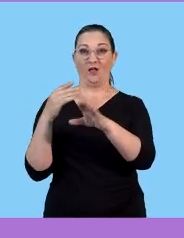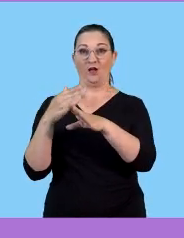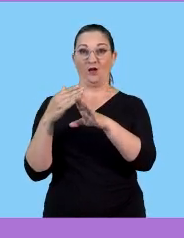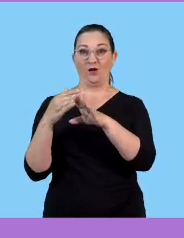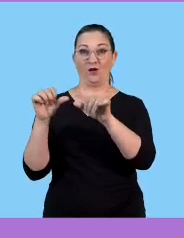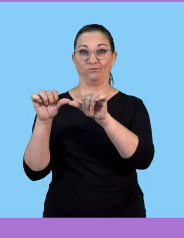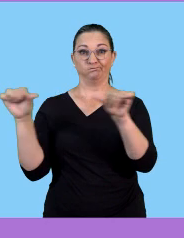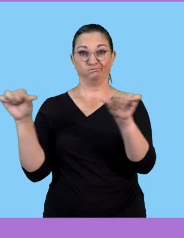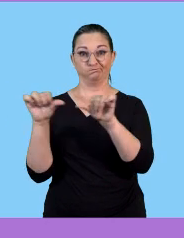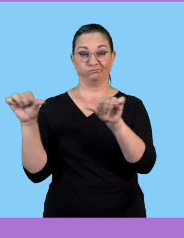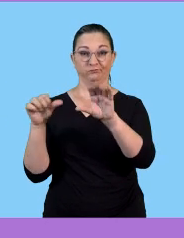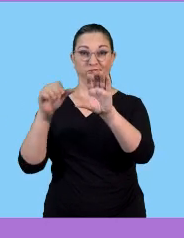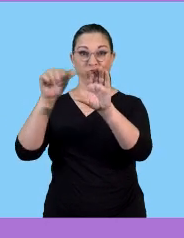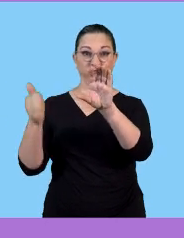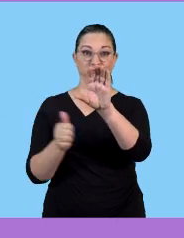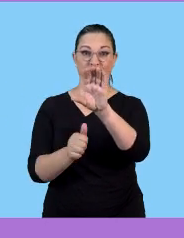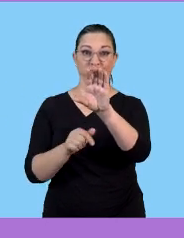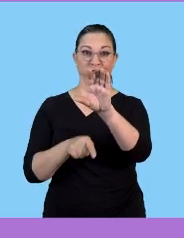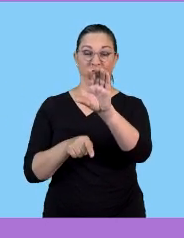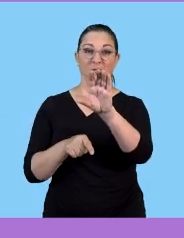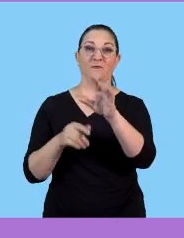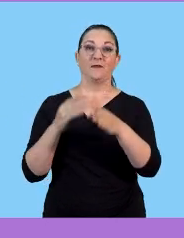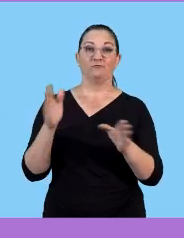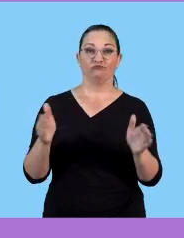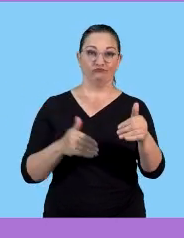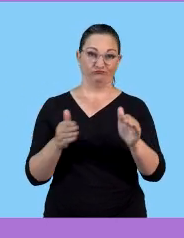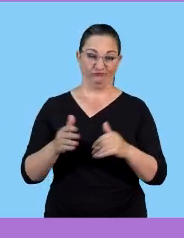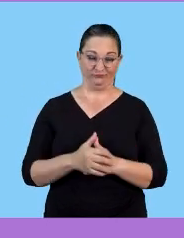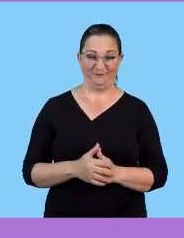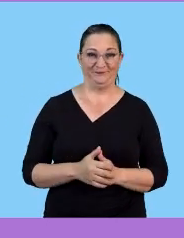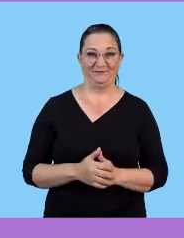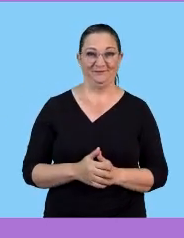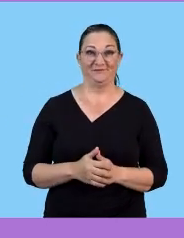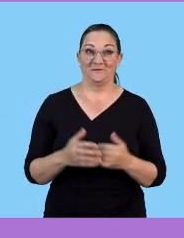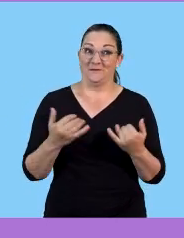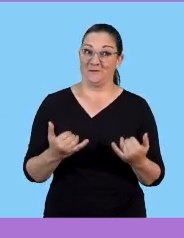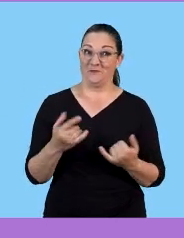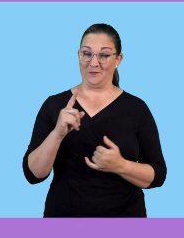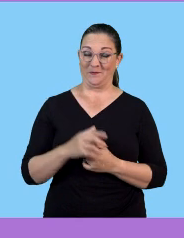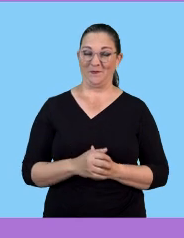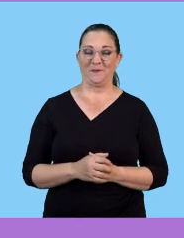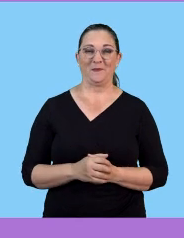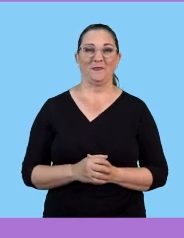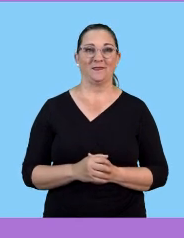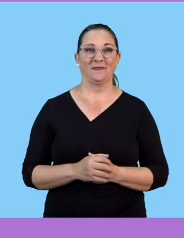here into working widthwise, and end off with packaging. Now,